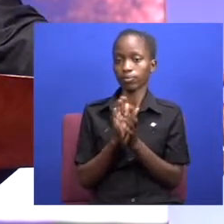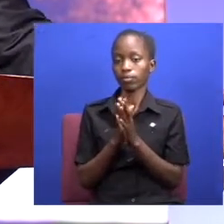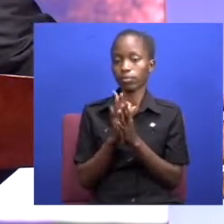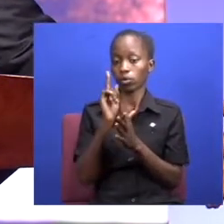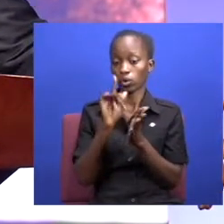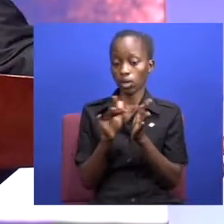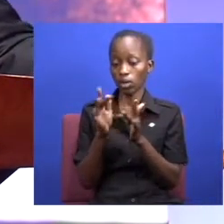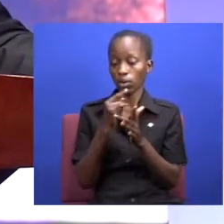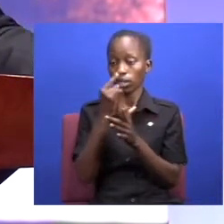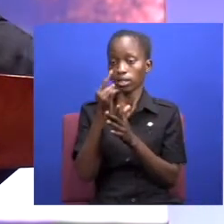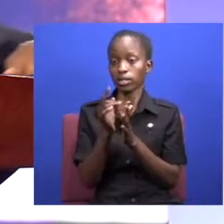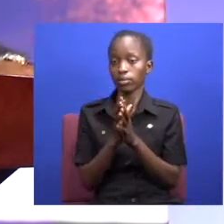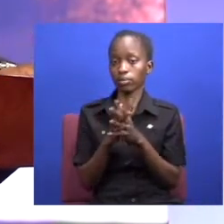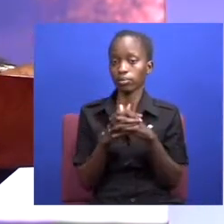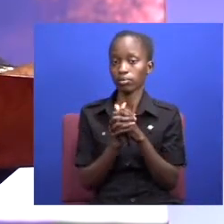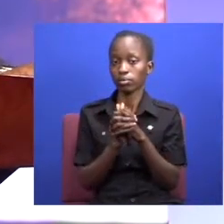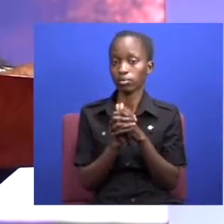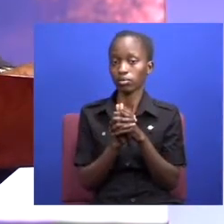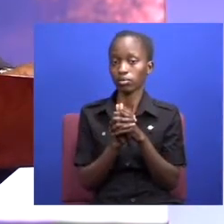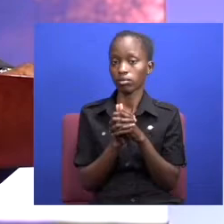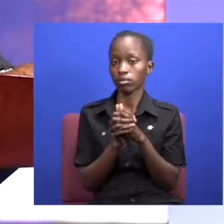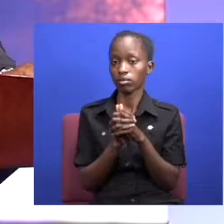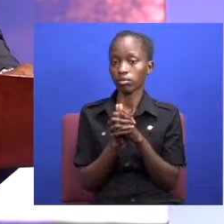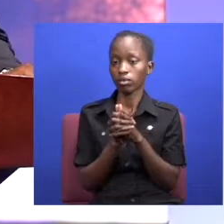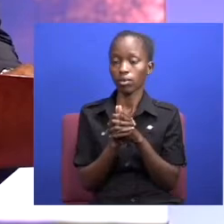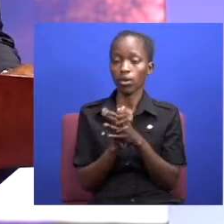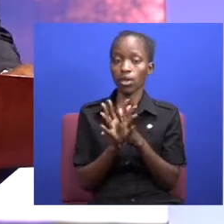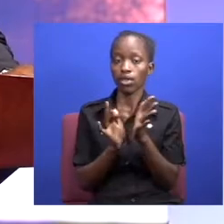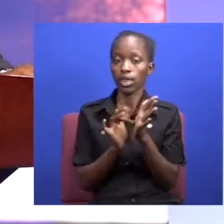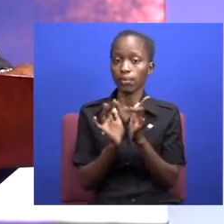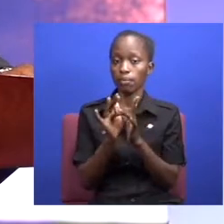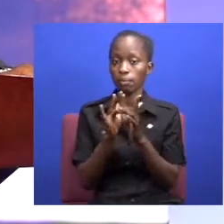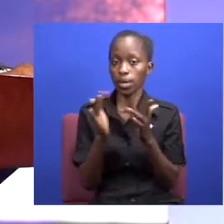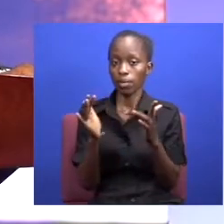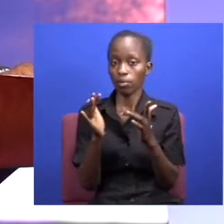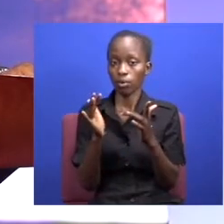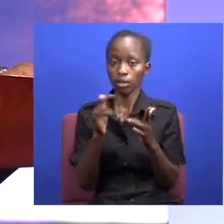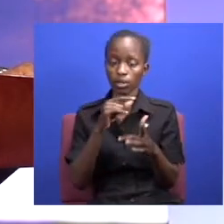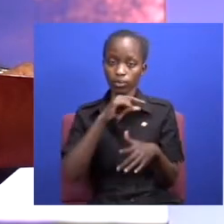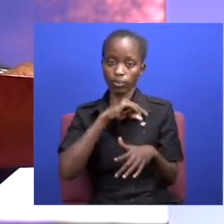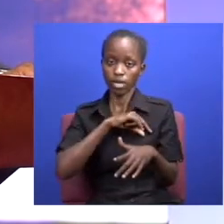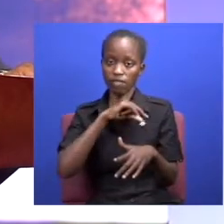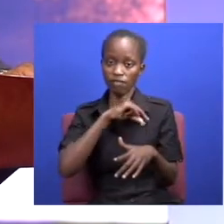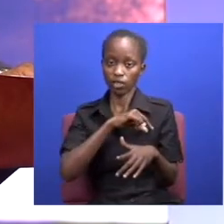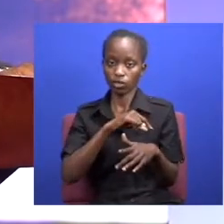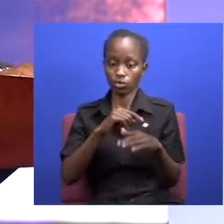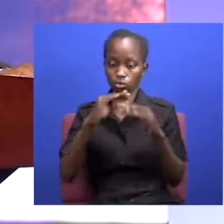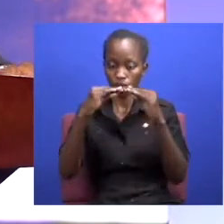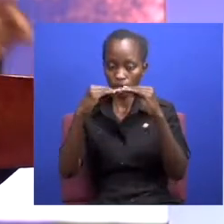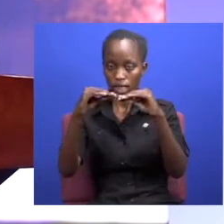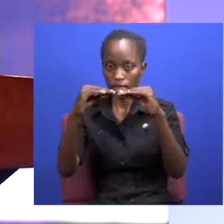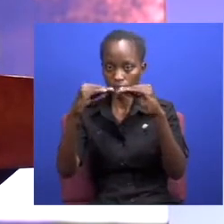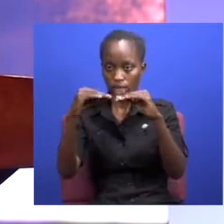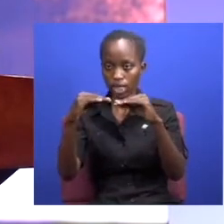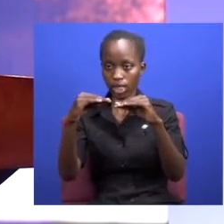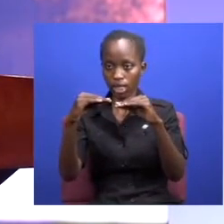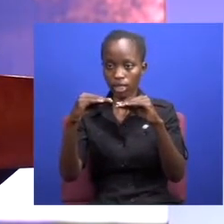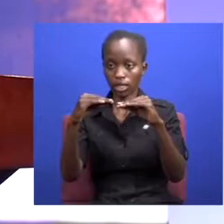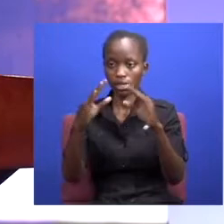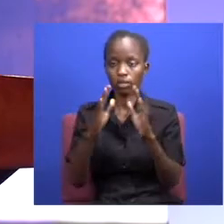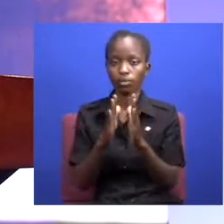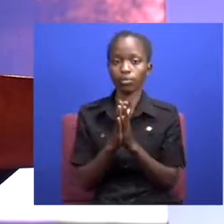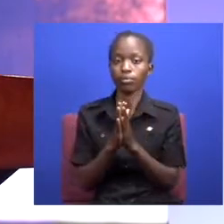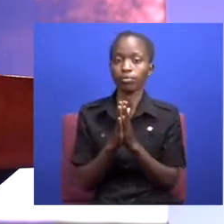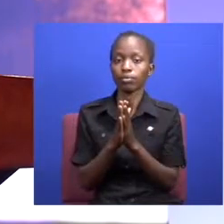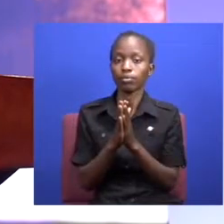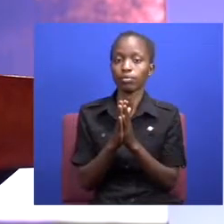way he puts it. He says, the scripture is profitable for teaching which is related